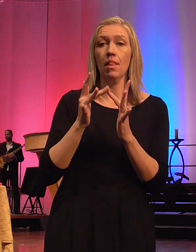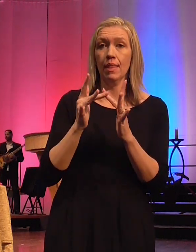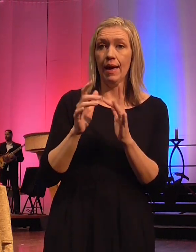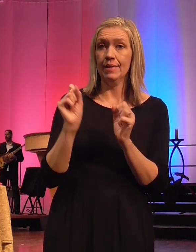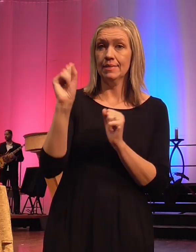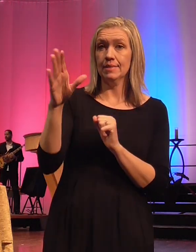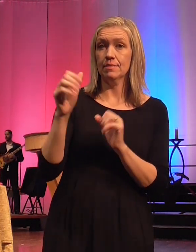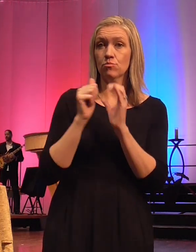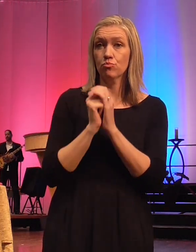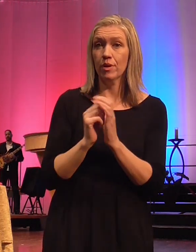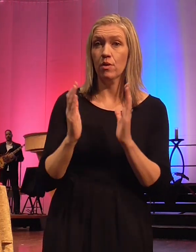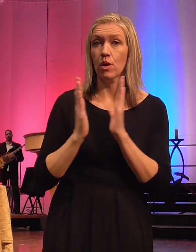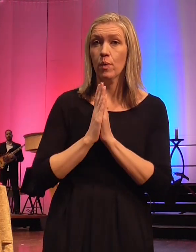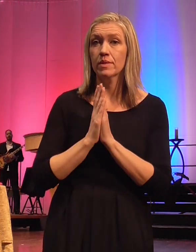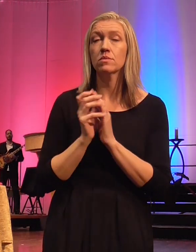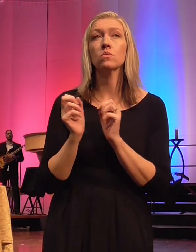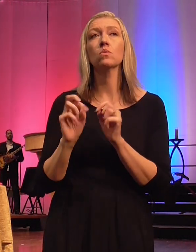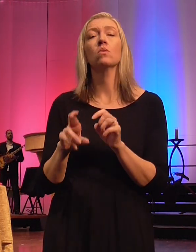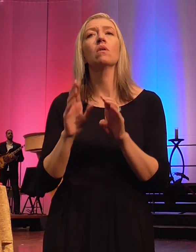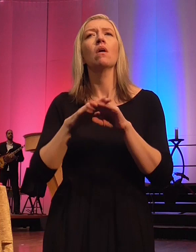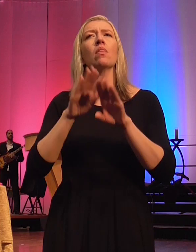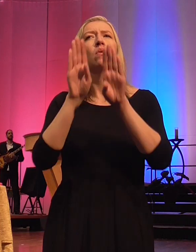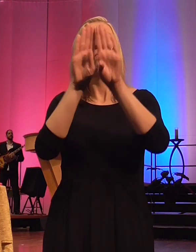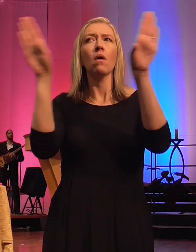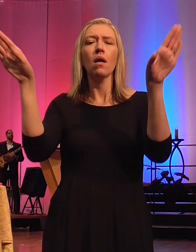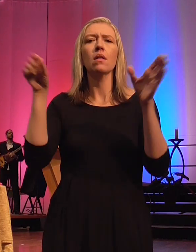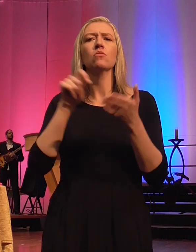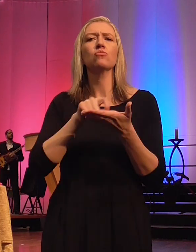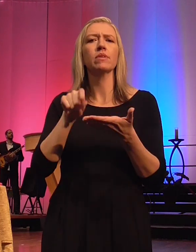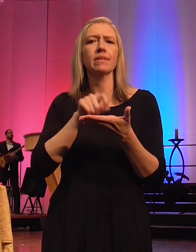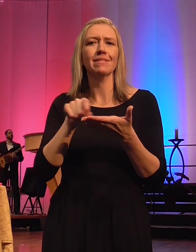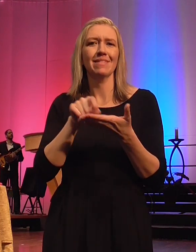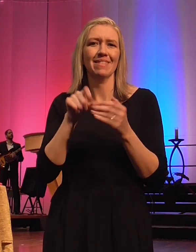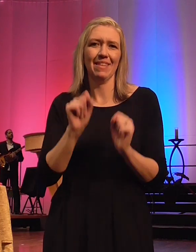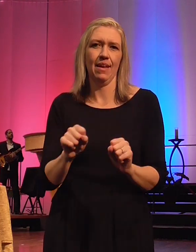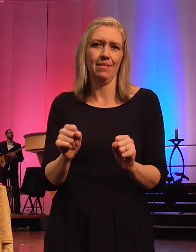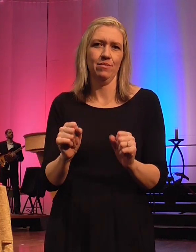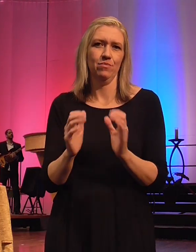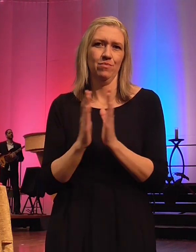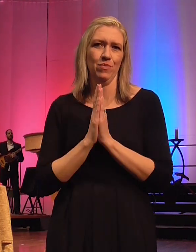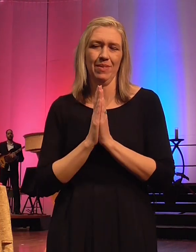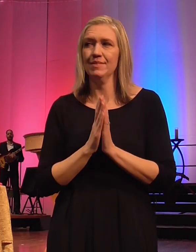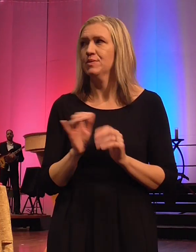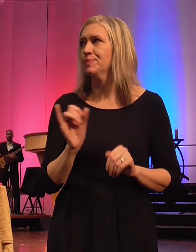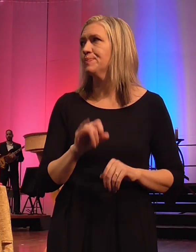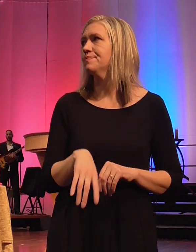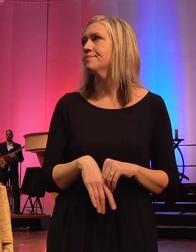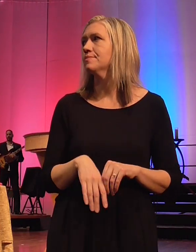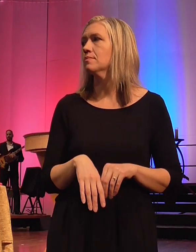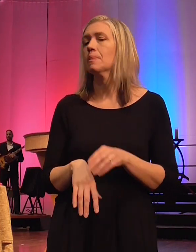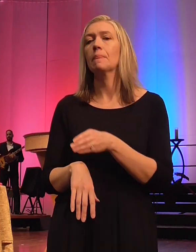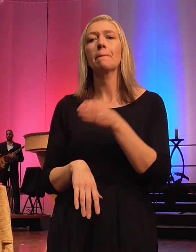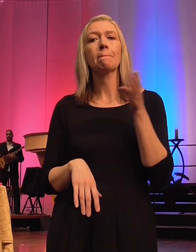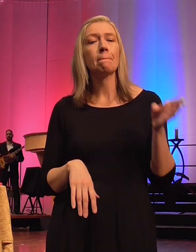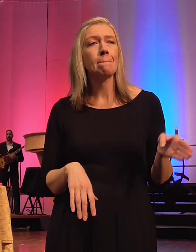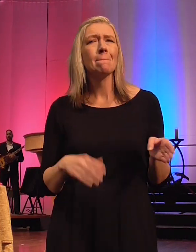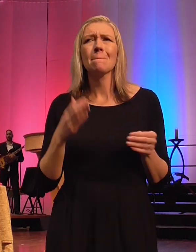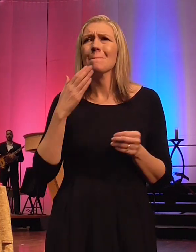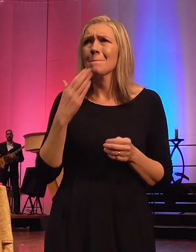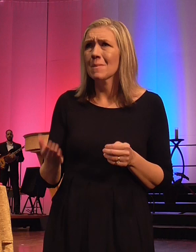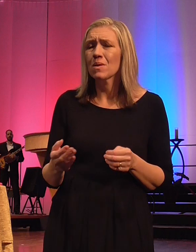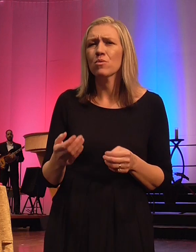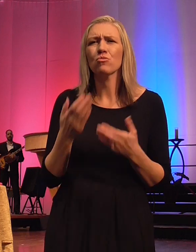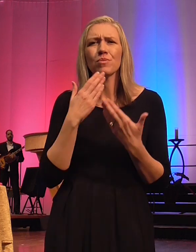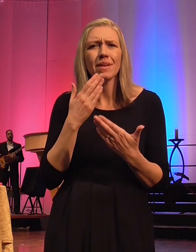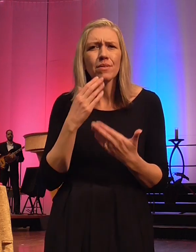well as against the wall, against the windows in written form. So welcome. Thank you, Reverend Michelle. So grateful to